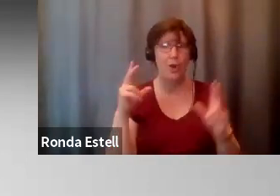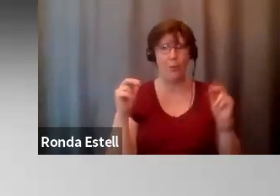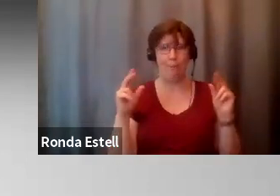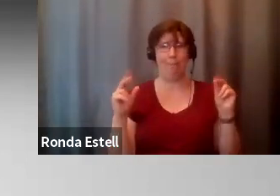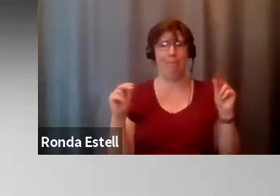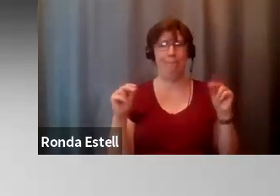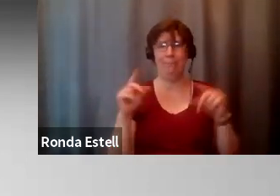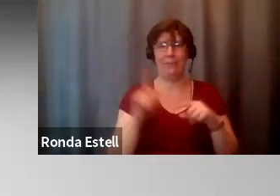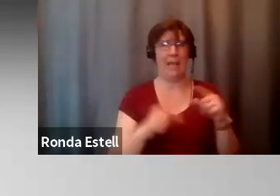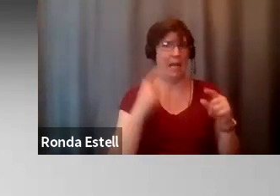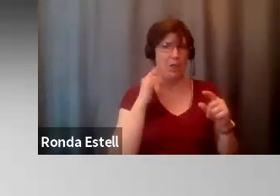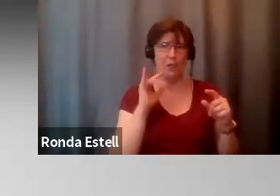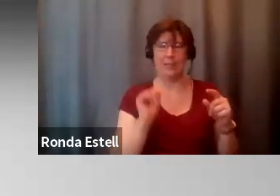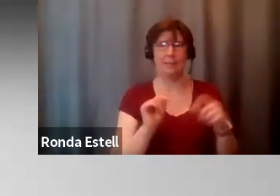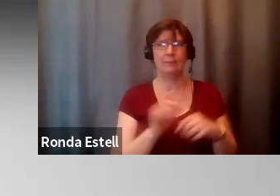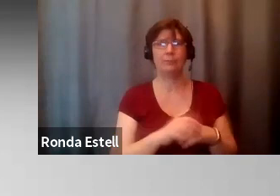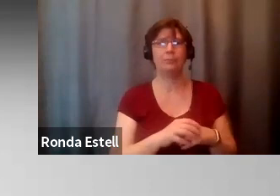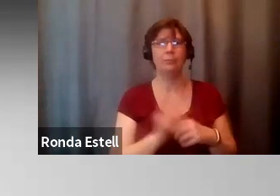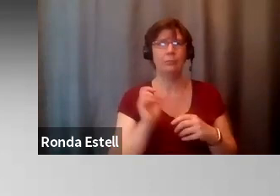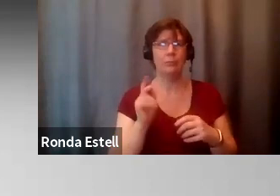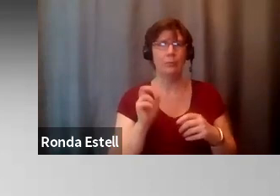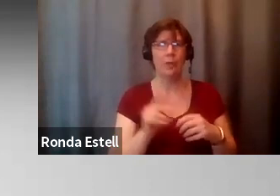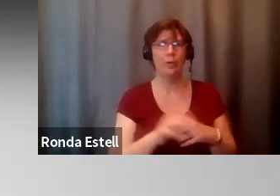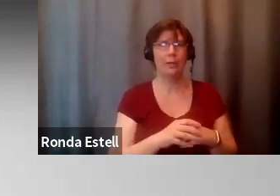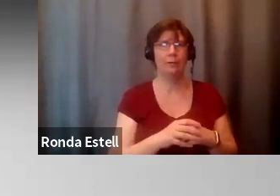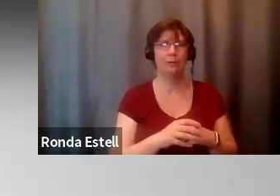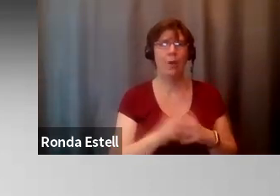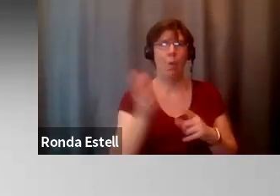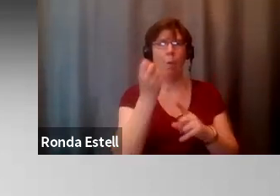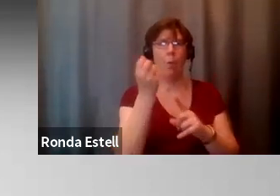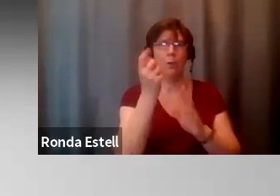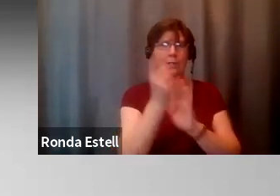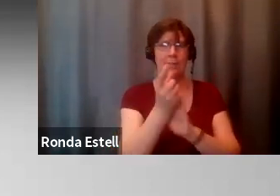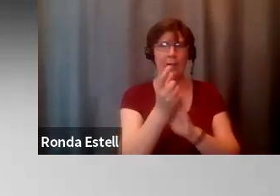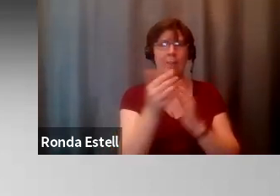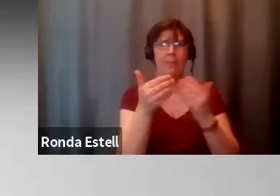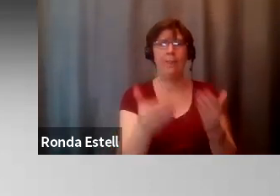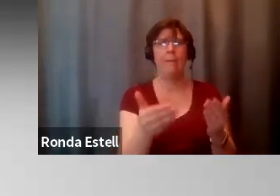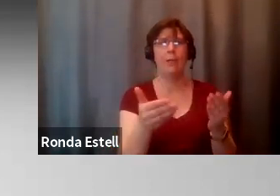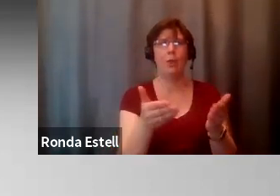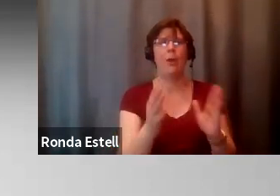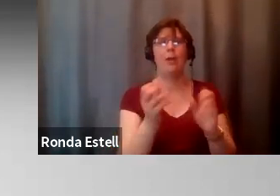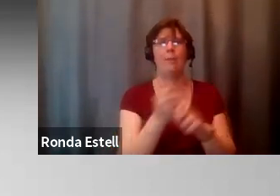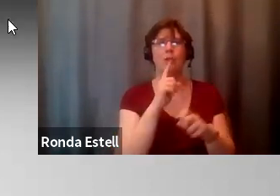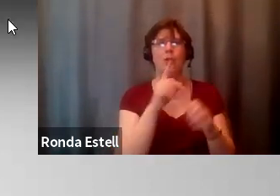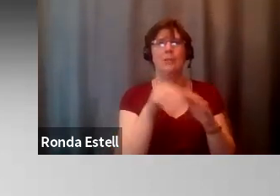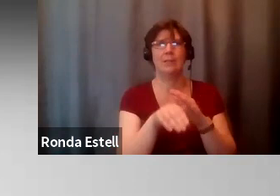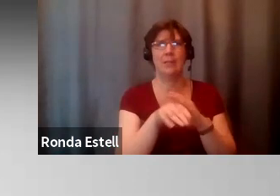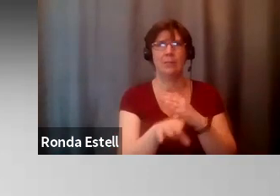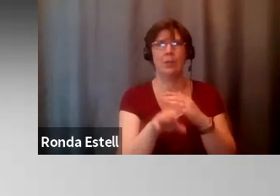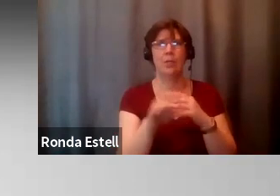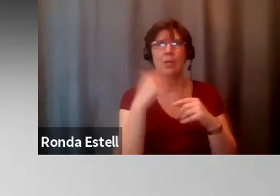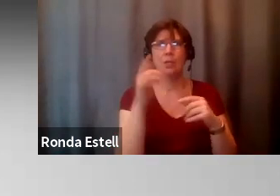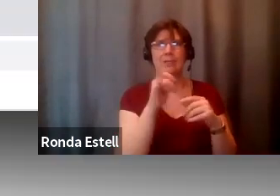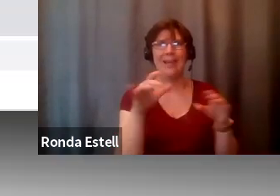I cannot hear it either. Okay. Hold on one second. Let me go ahead and make sure that this thing is accessible. It looks like it's acting a little funny.